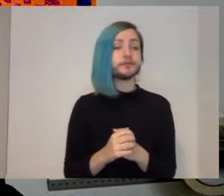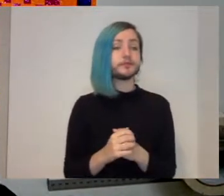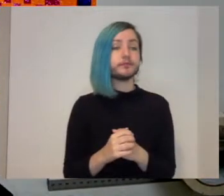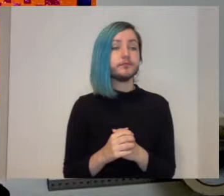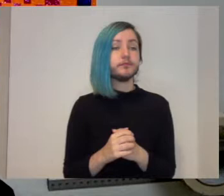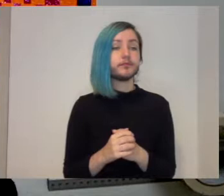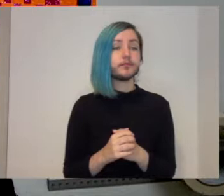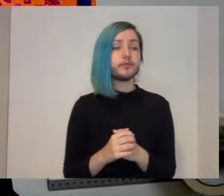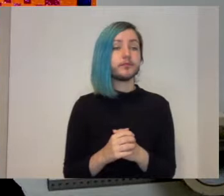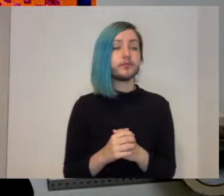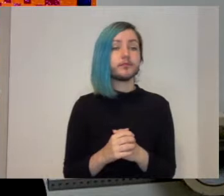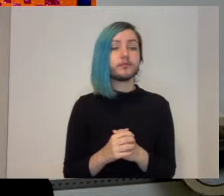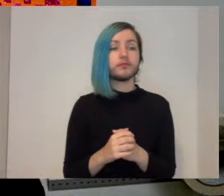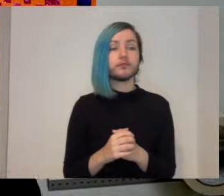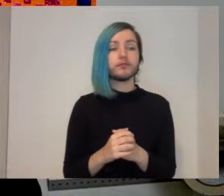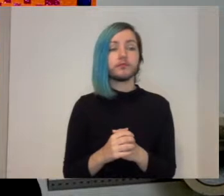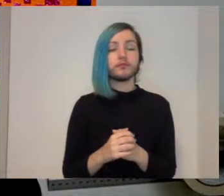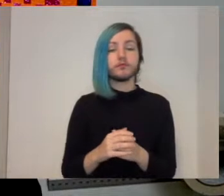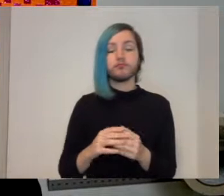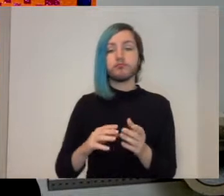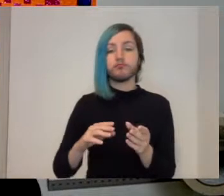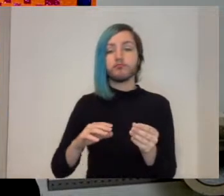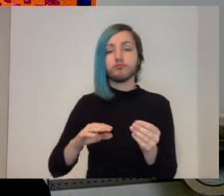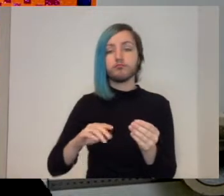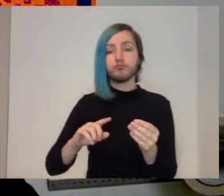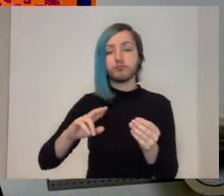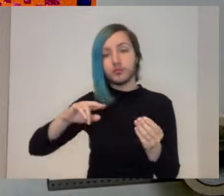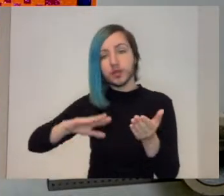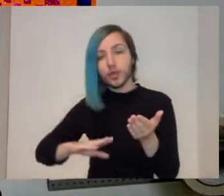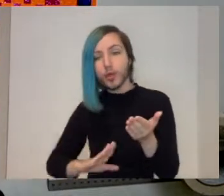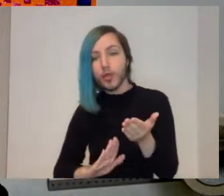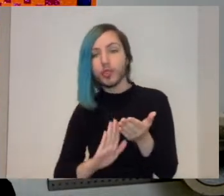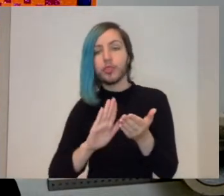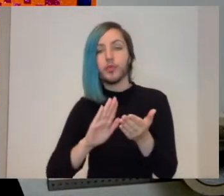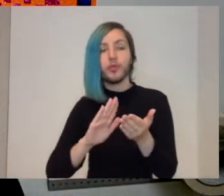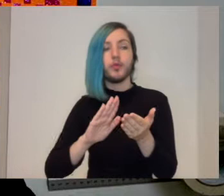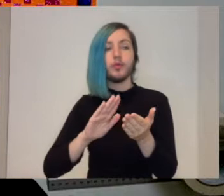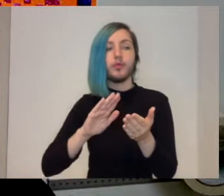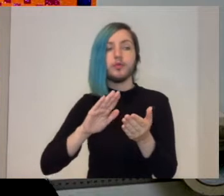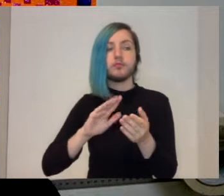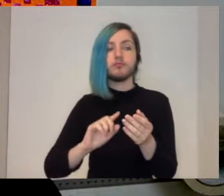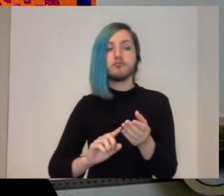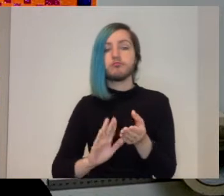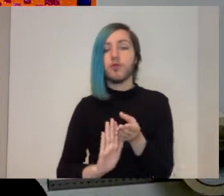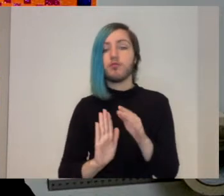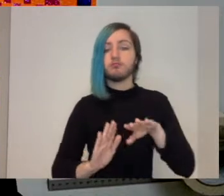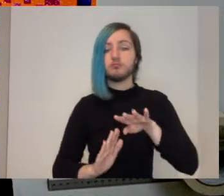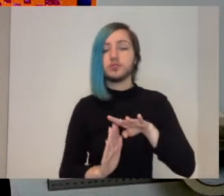you literally just feed the strip through one of the gaps and then back